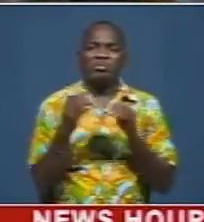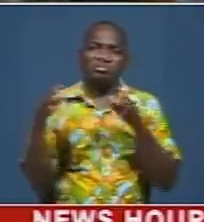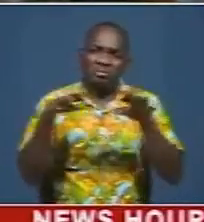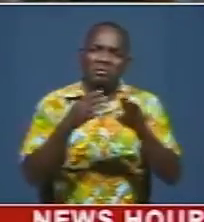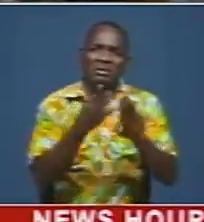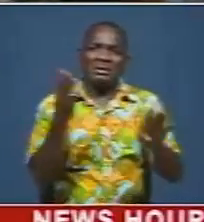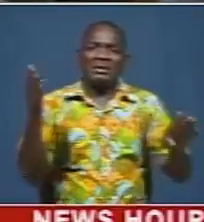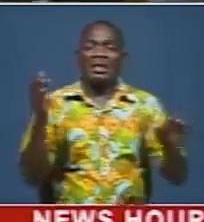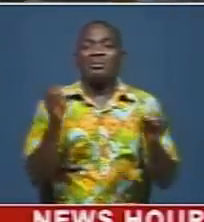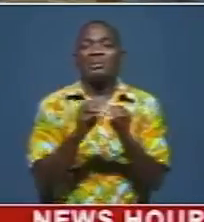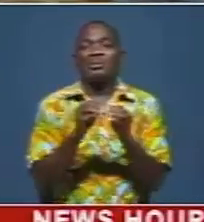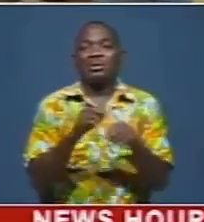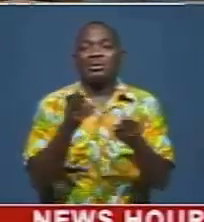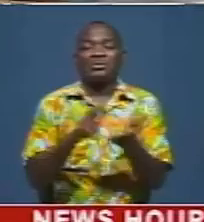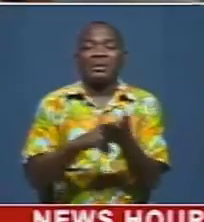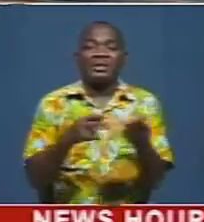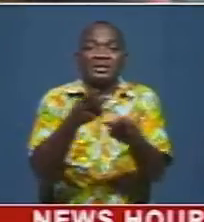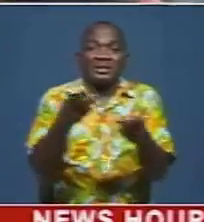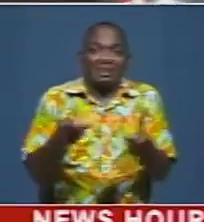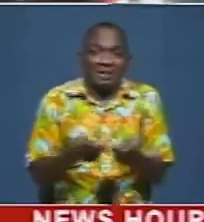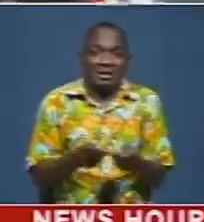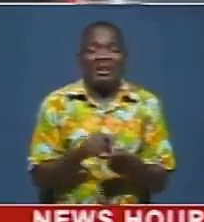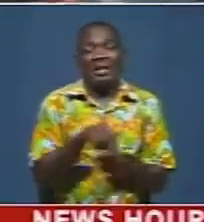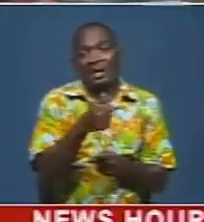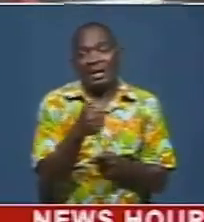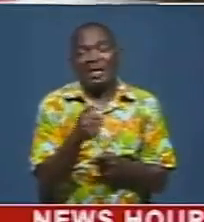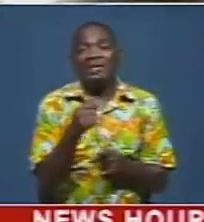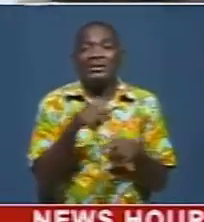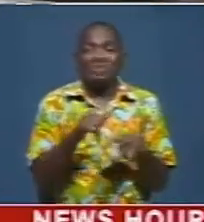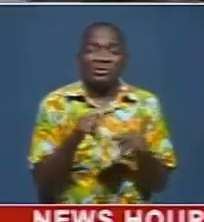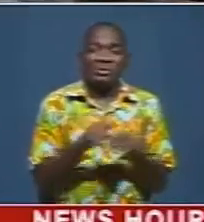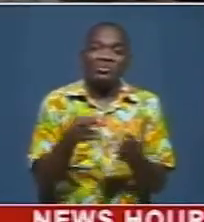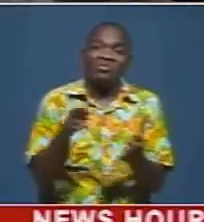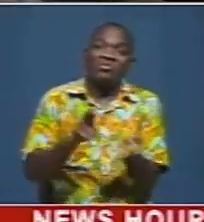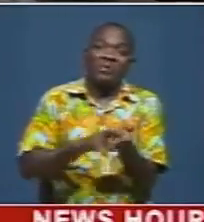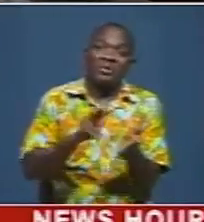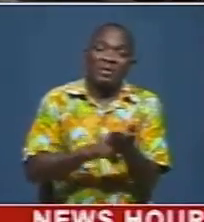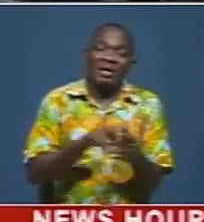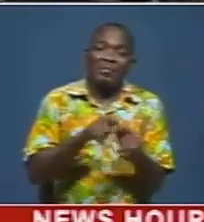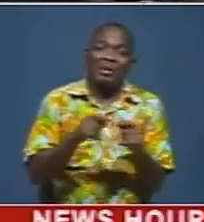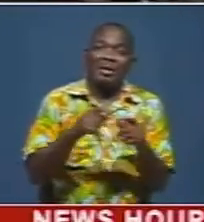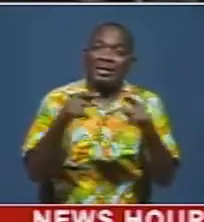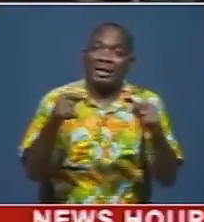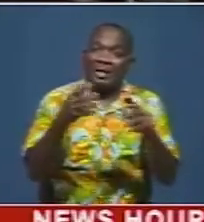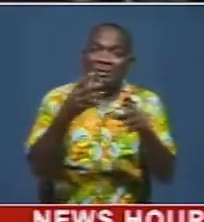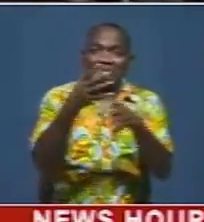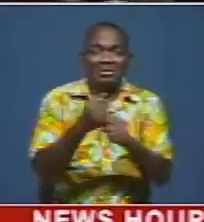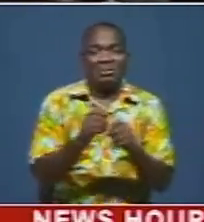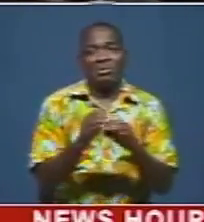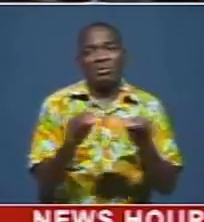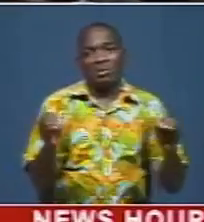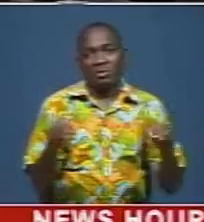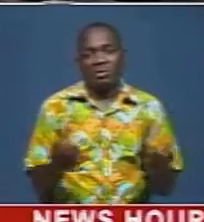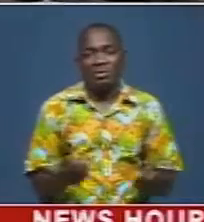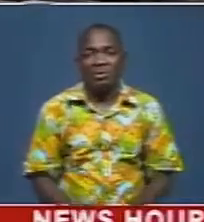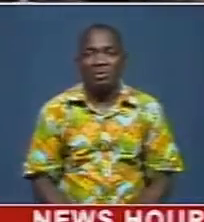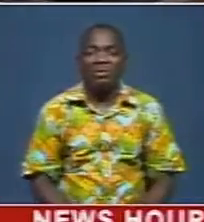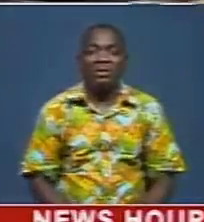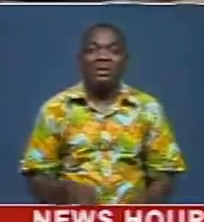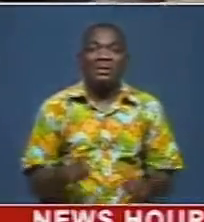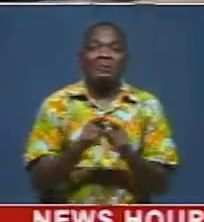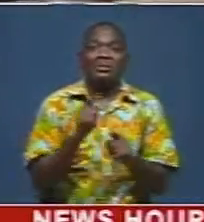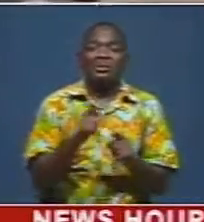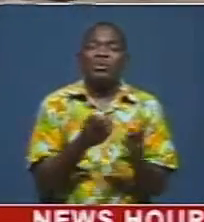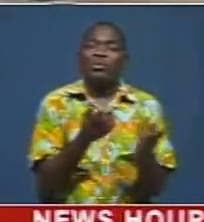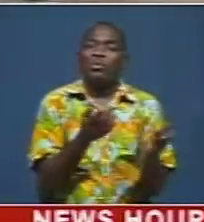queues at the registration centres. Others, however, did register, but there was delay in the processing of their cards and had